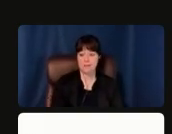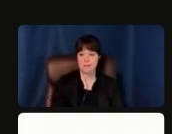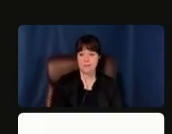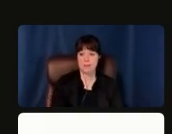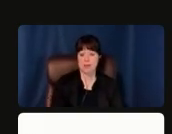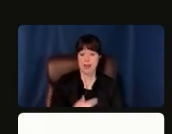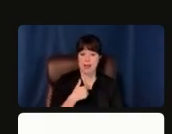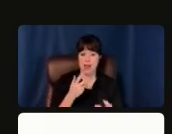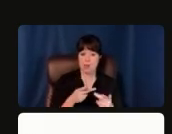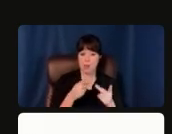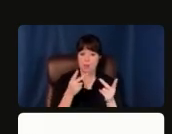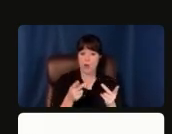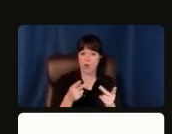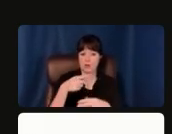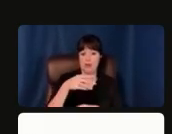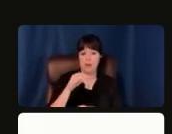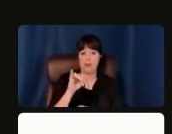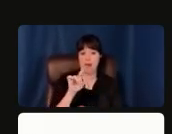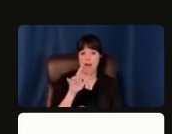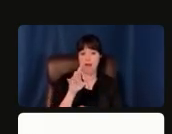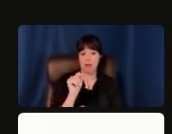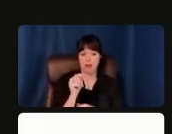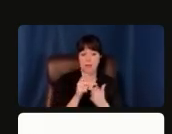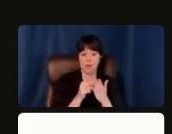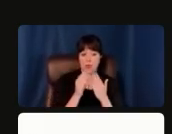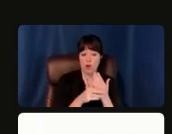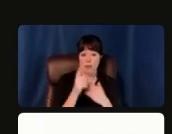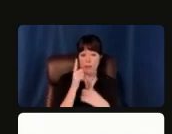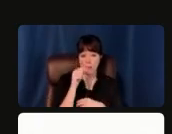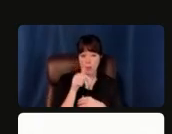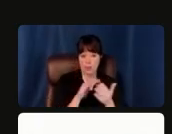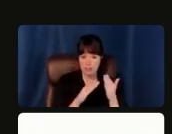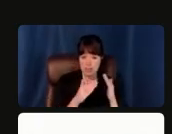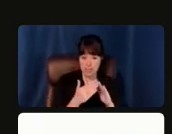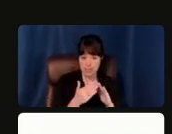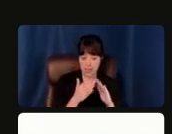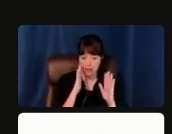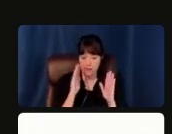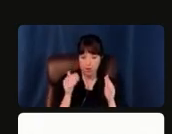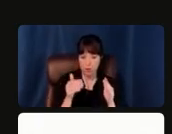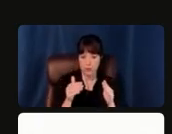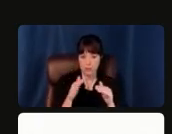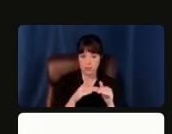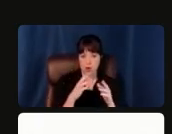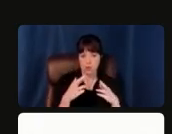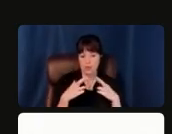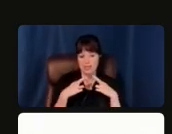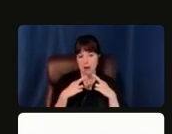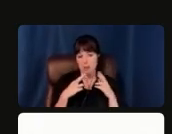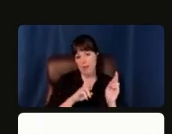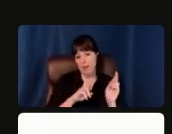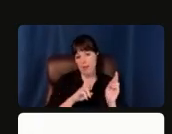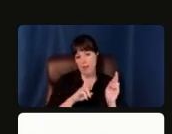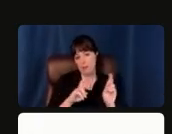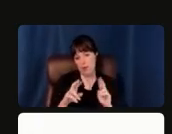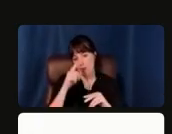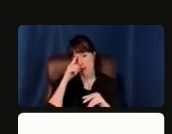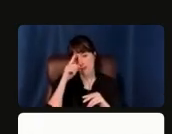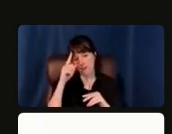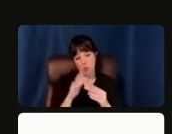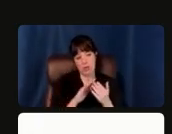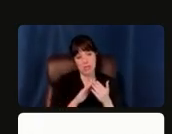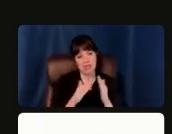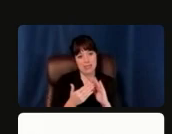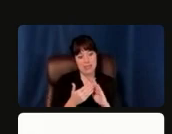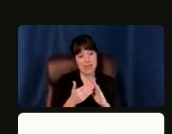I propose a pilot program for the city that focuses on retirement prep for city employees